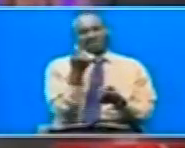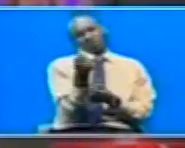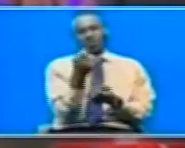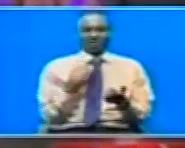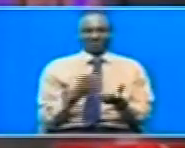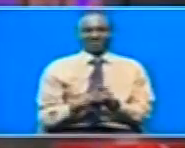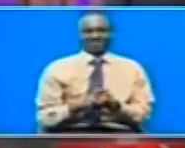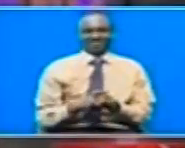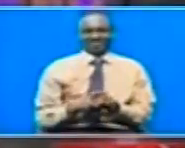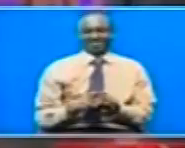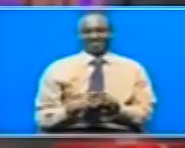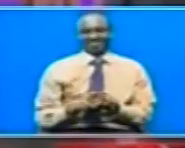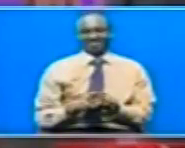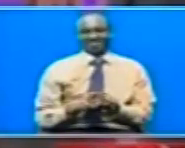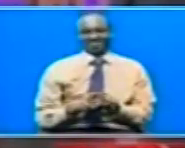I love it.